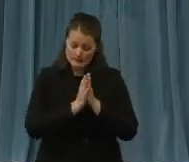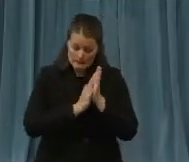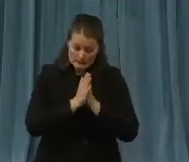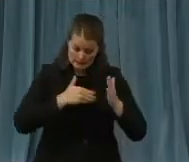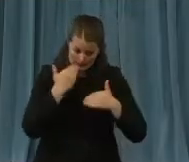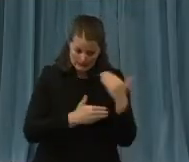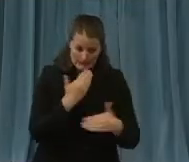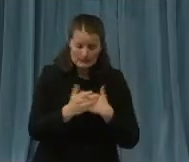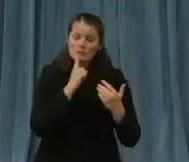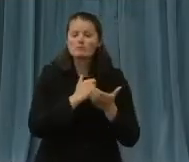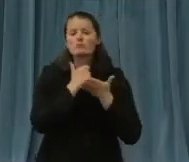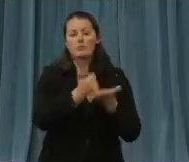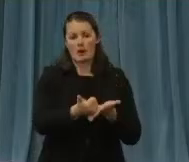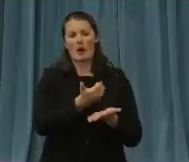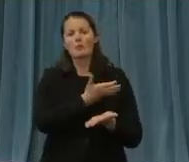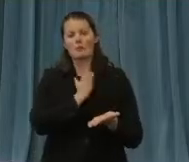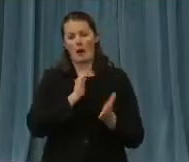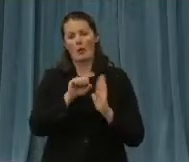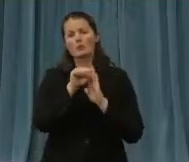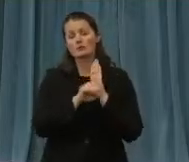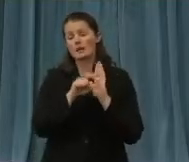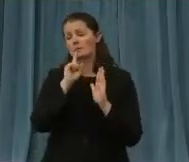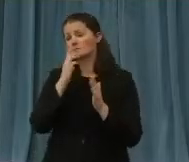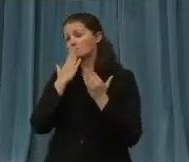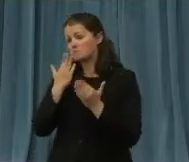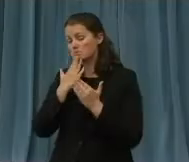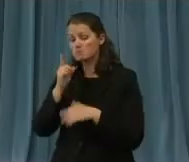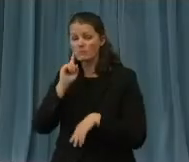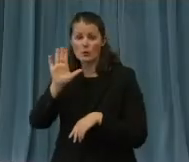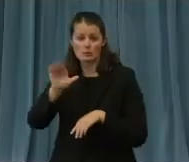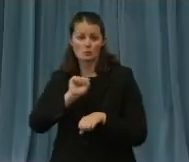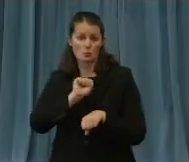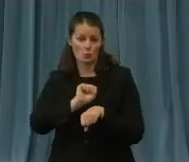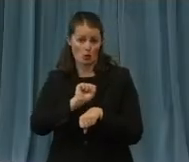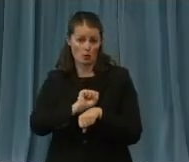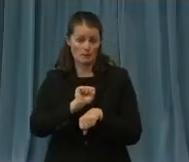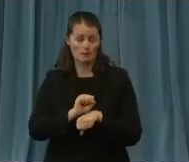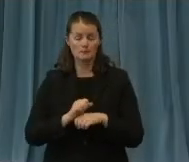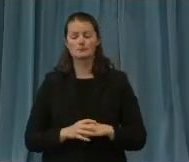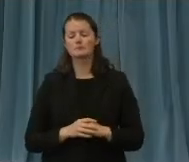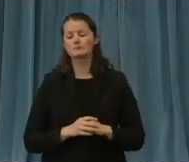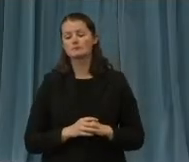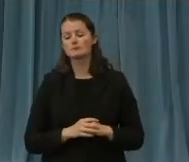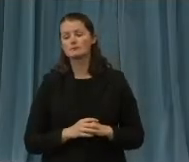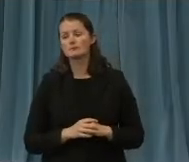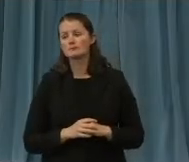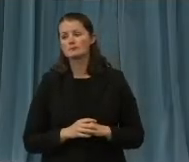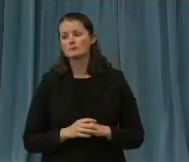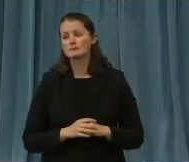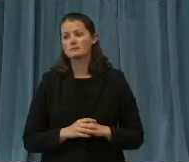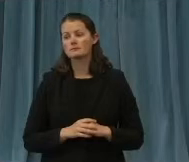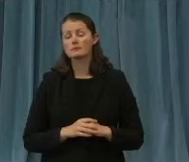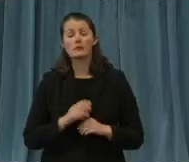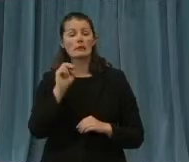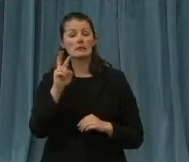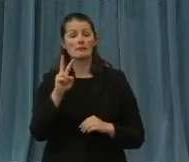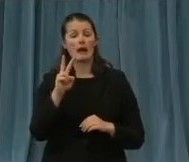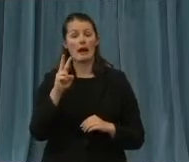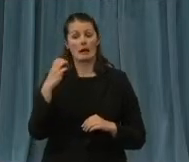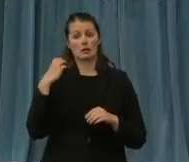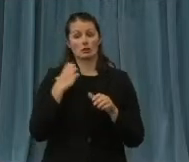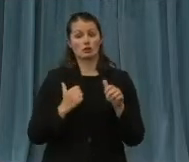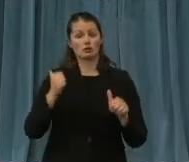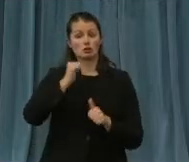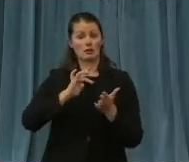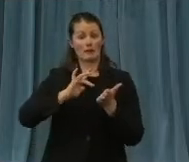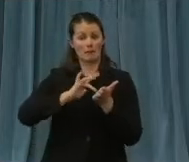General and the Guard has done thus far and continues to do as we move along. Nevada's Chief Medical Officer, Dr.